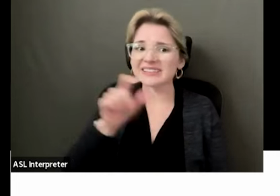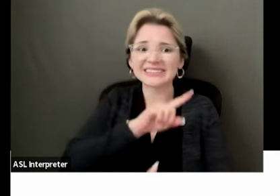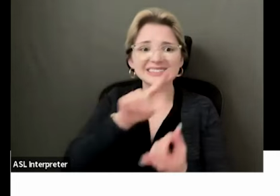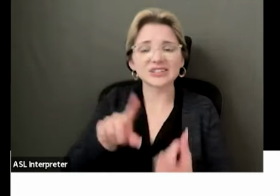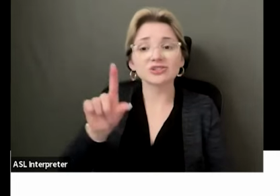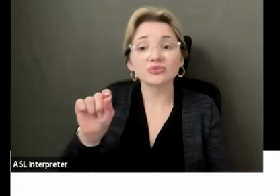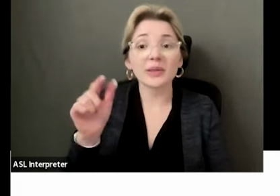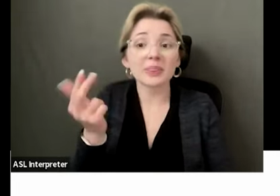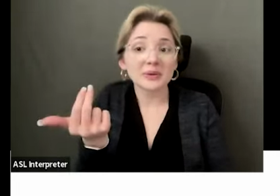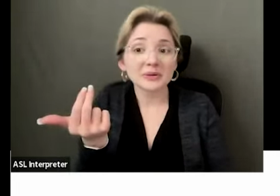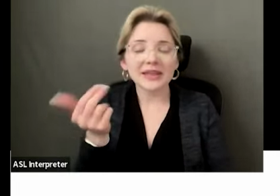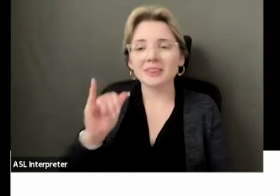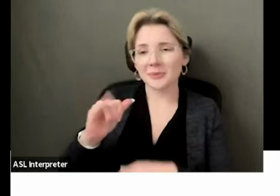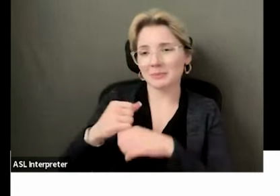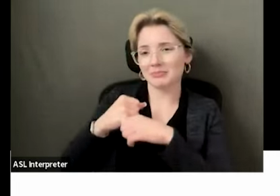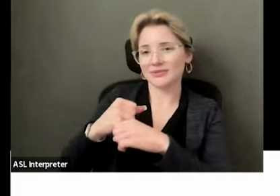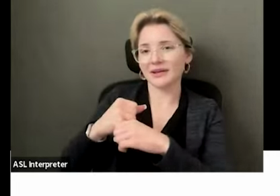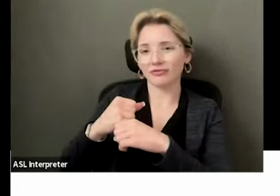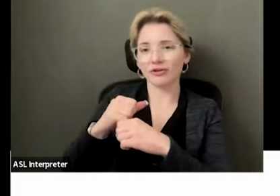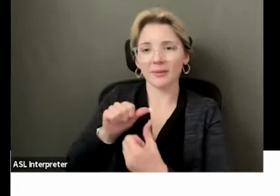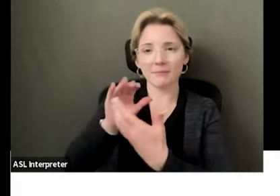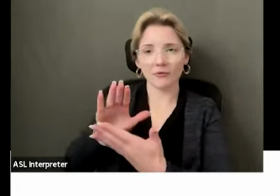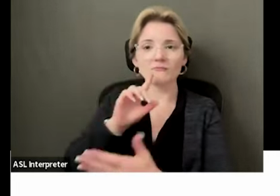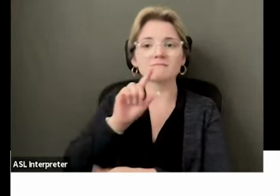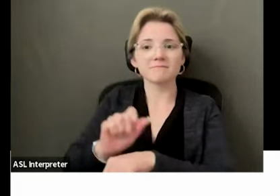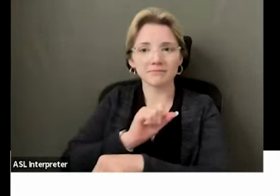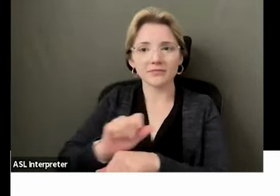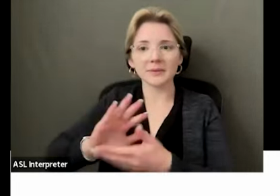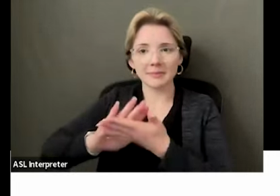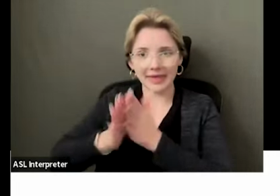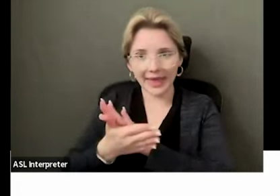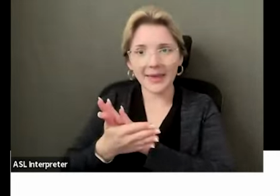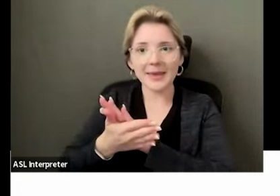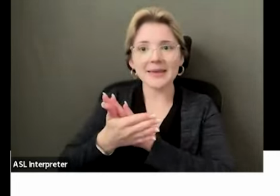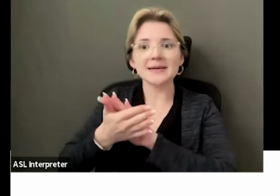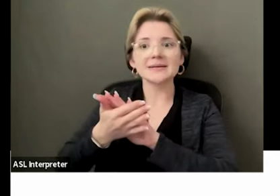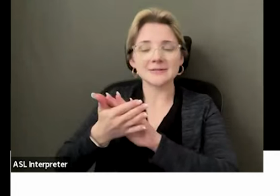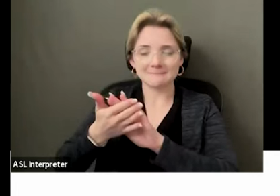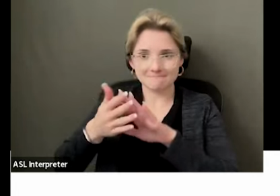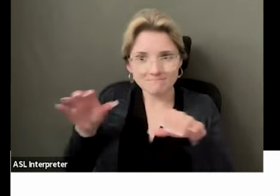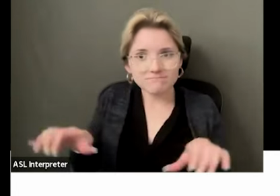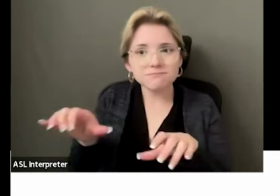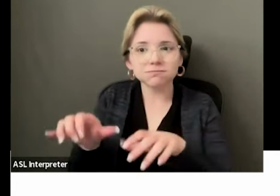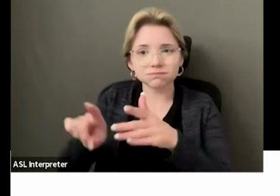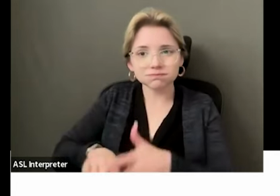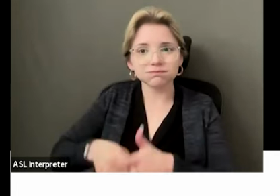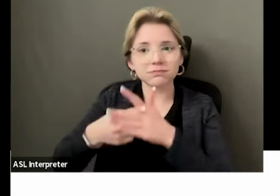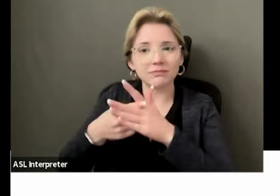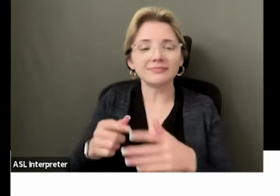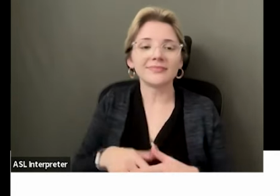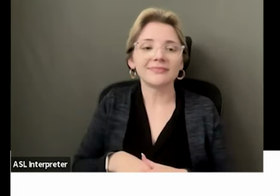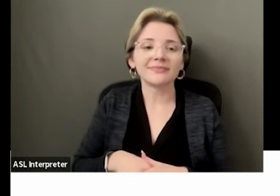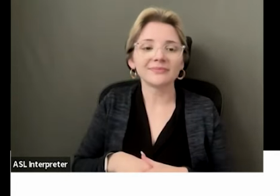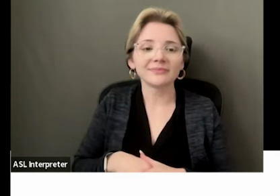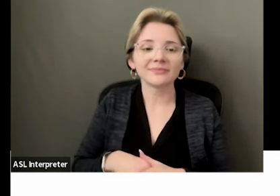2013 that those protections were officially like in the language, so those protections were extended to sexual assault survivors. And